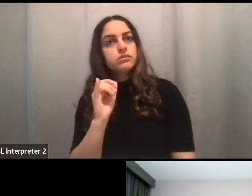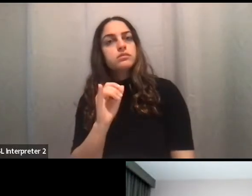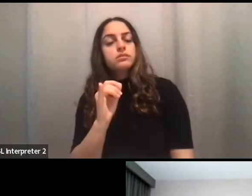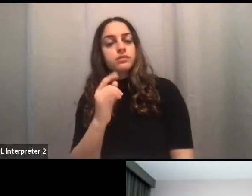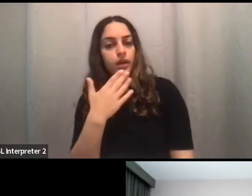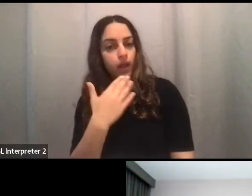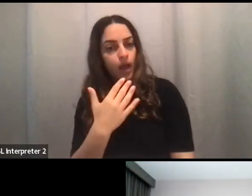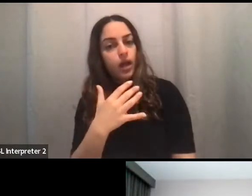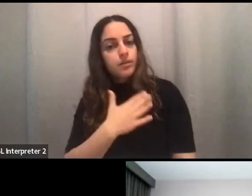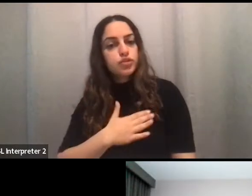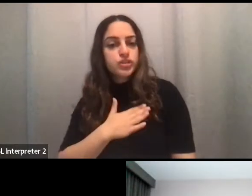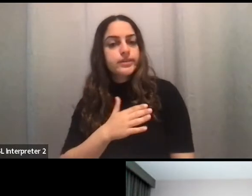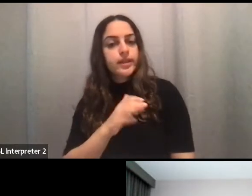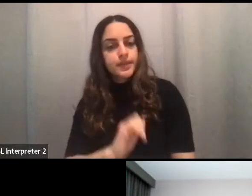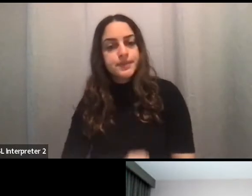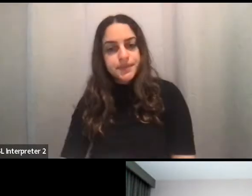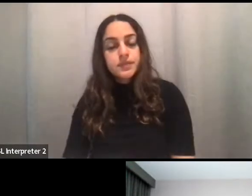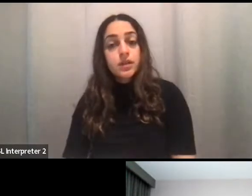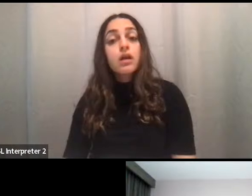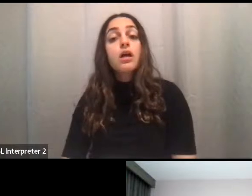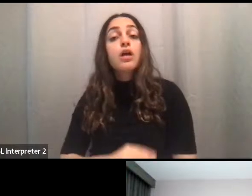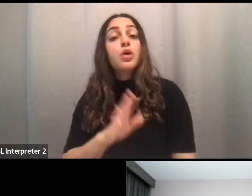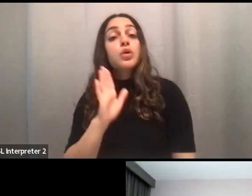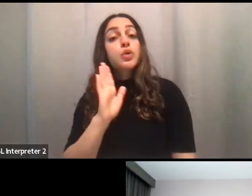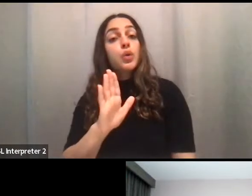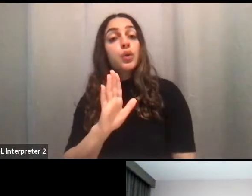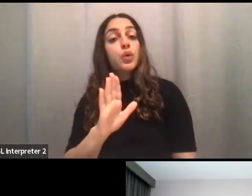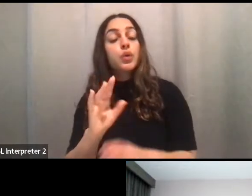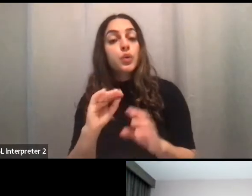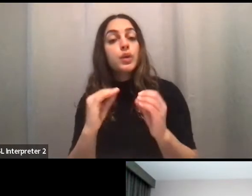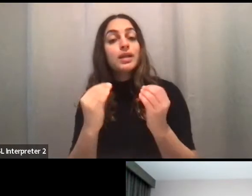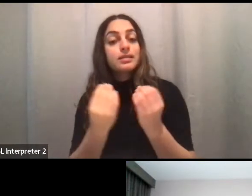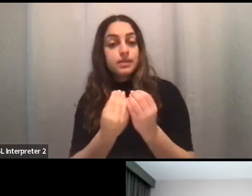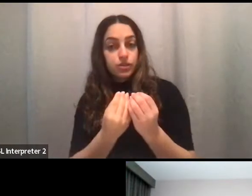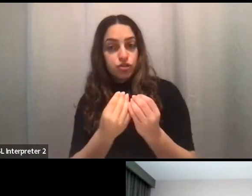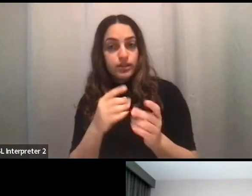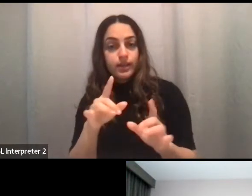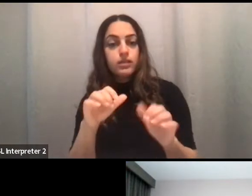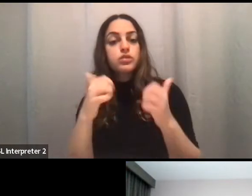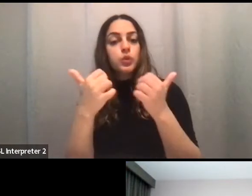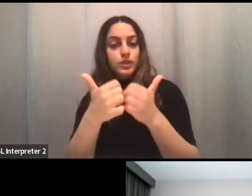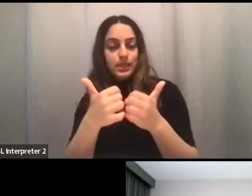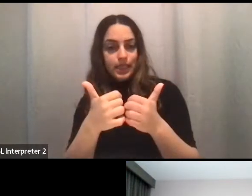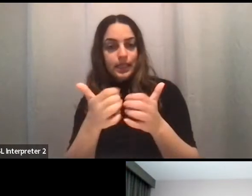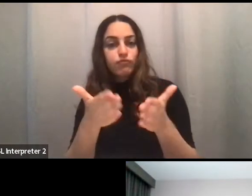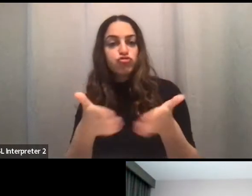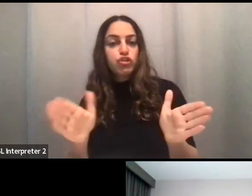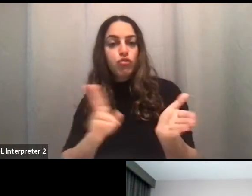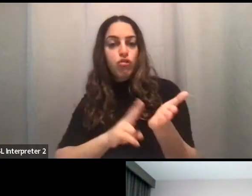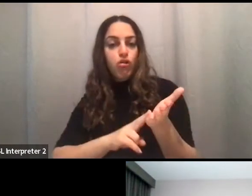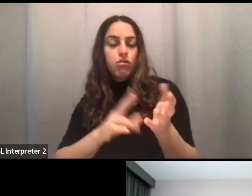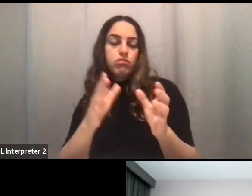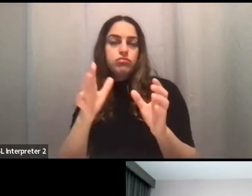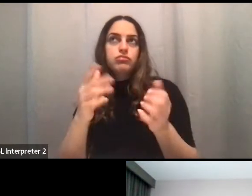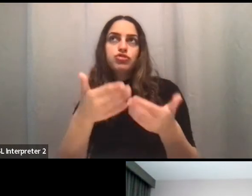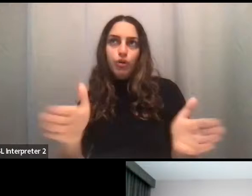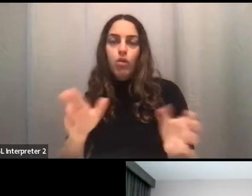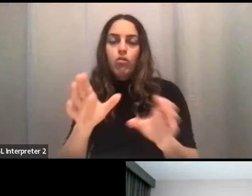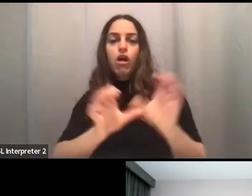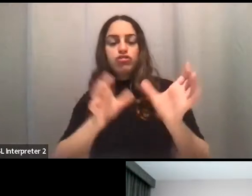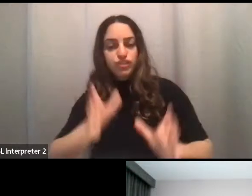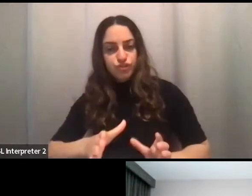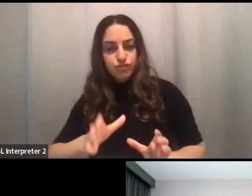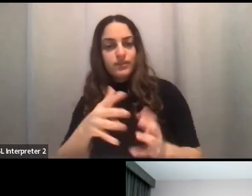that um your organization the associate general contractors of america has identified promoting the